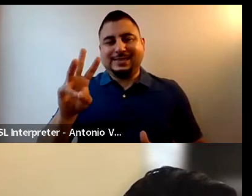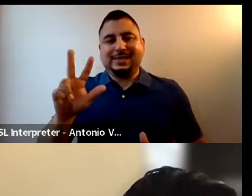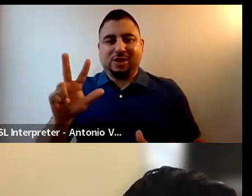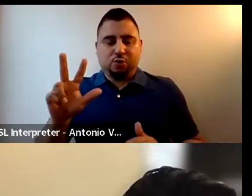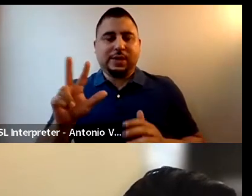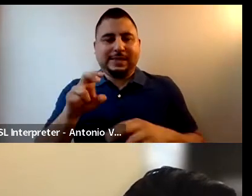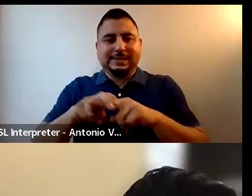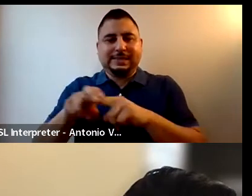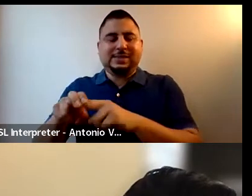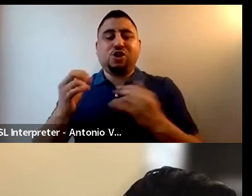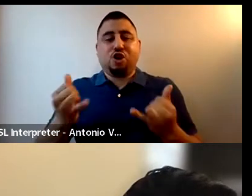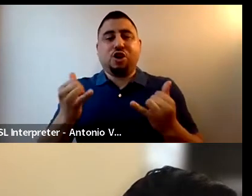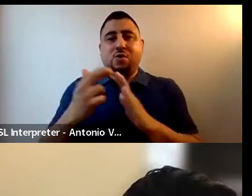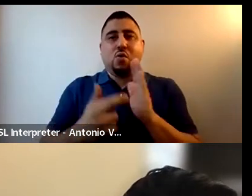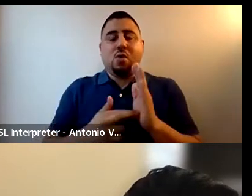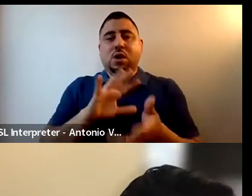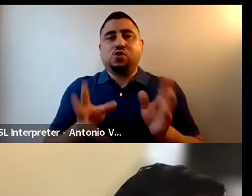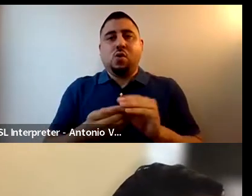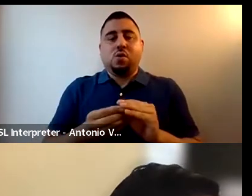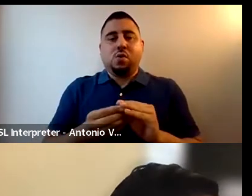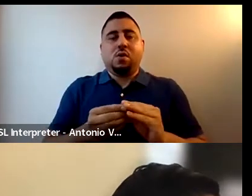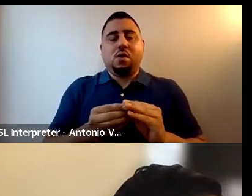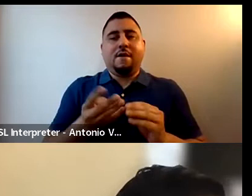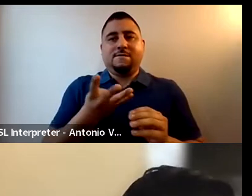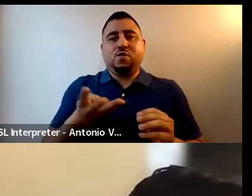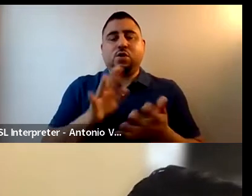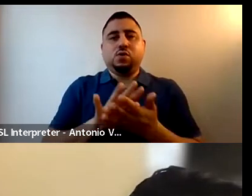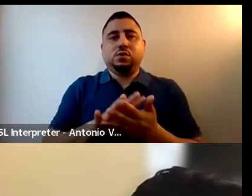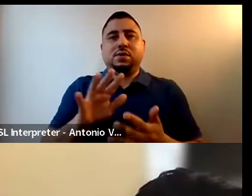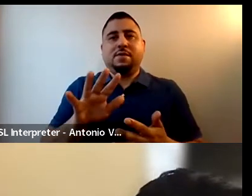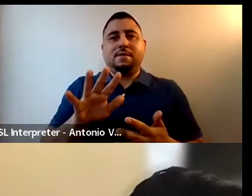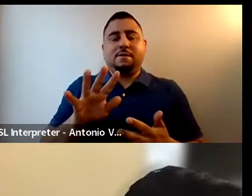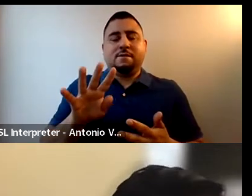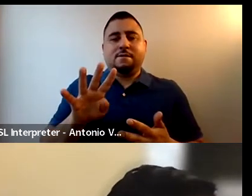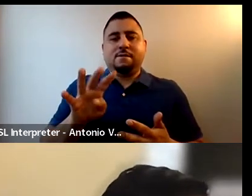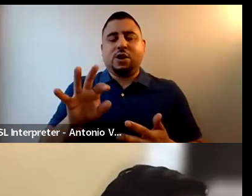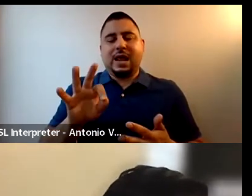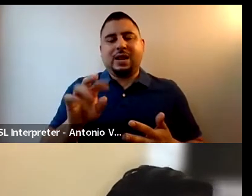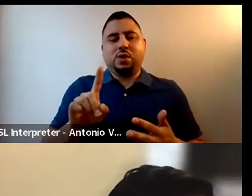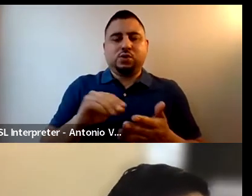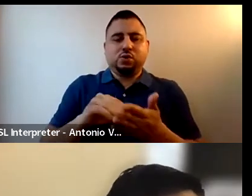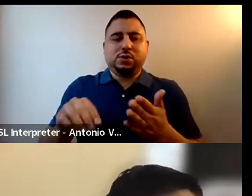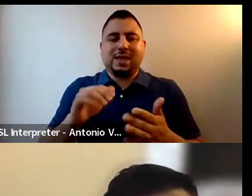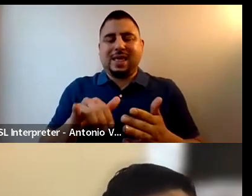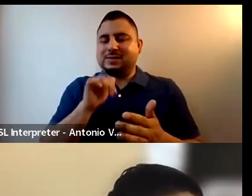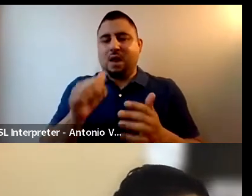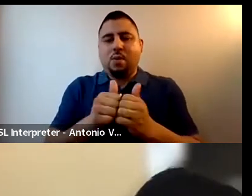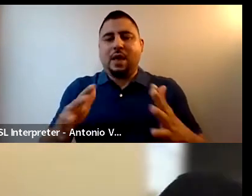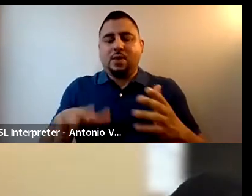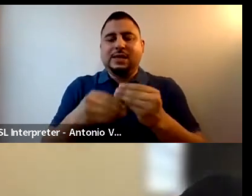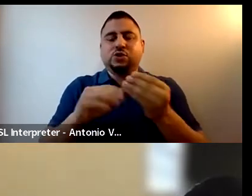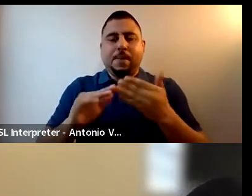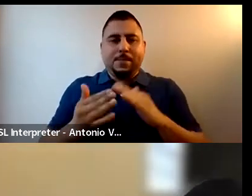2,763. They currently have enrolled amongst all four 1,925 students, and that's without the addition of these